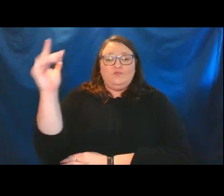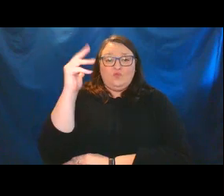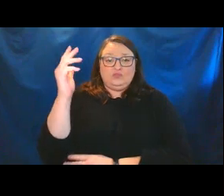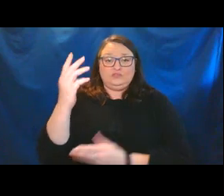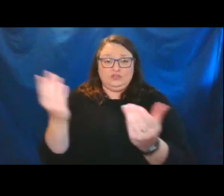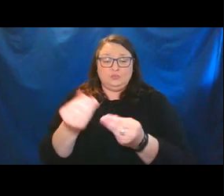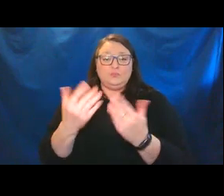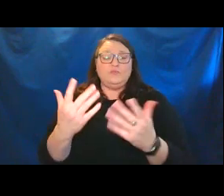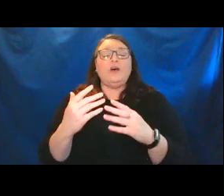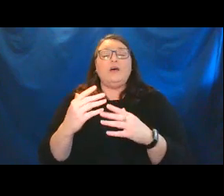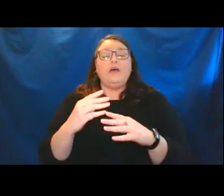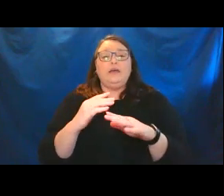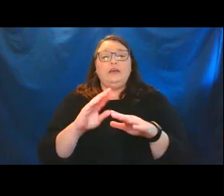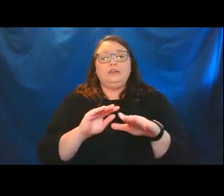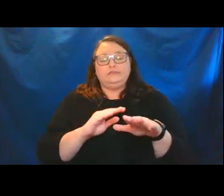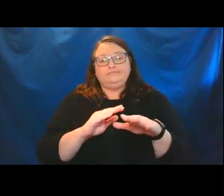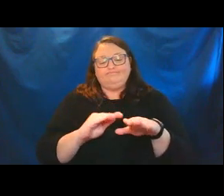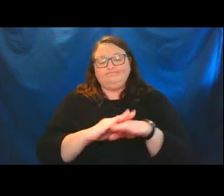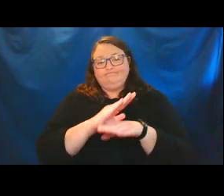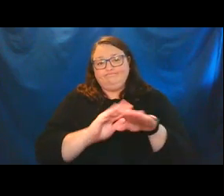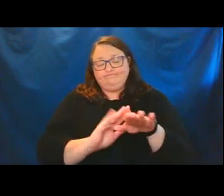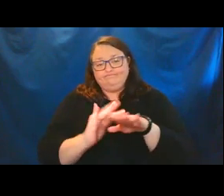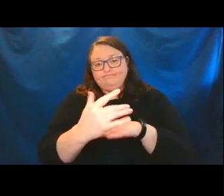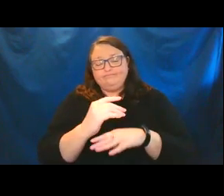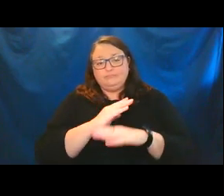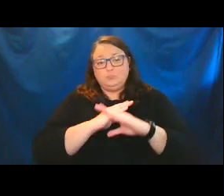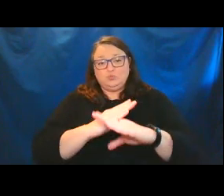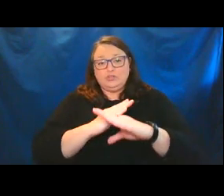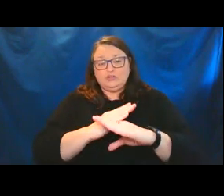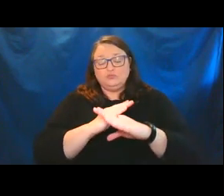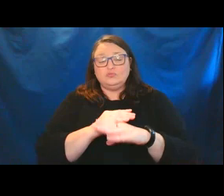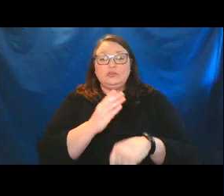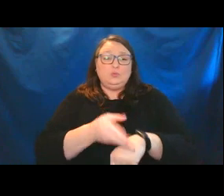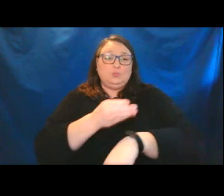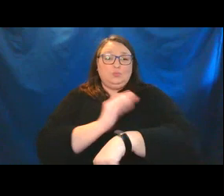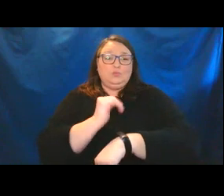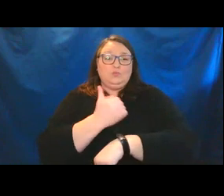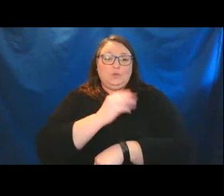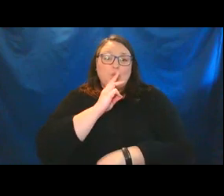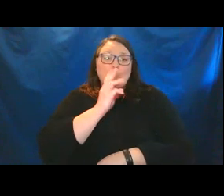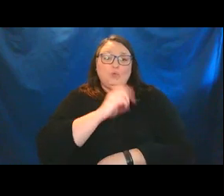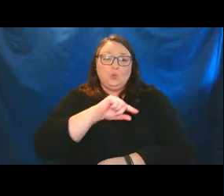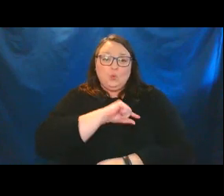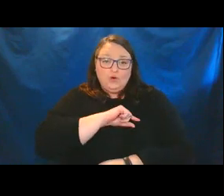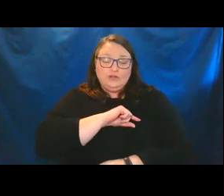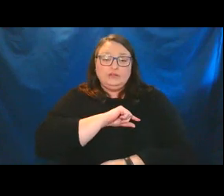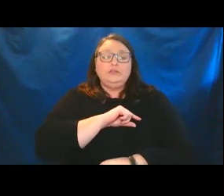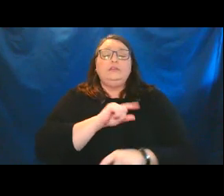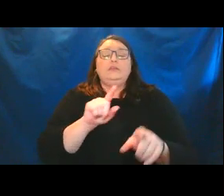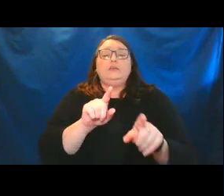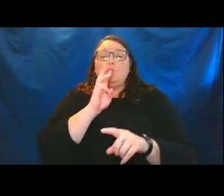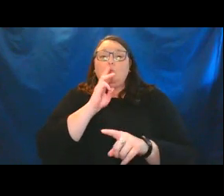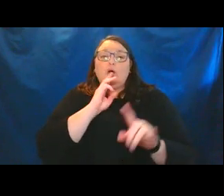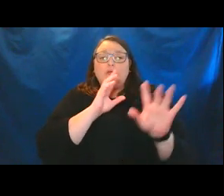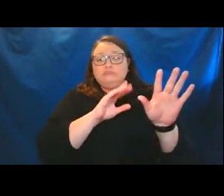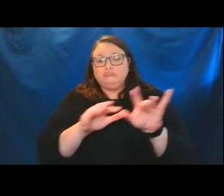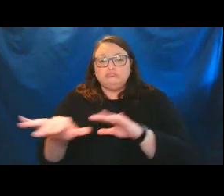provide shoreline protection and improve our water quality as water runs off into the